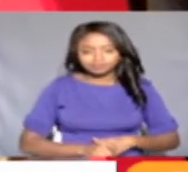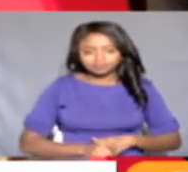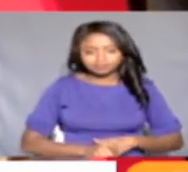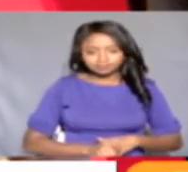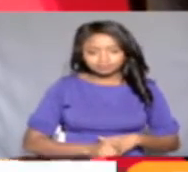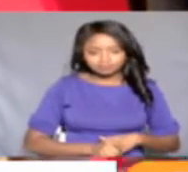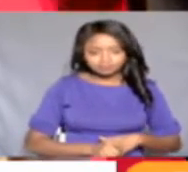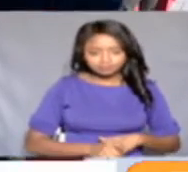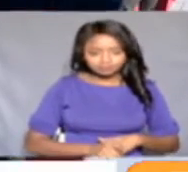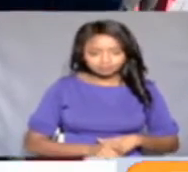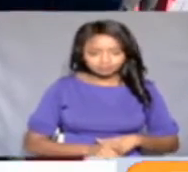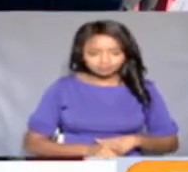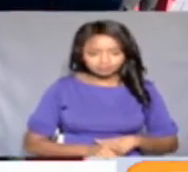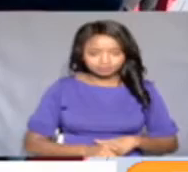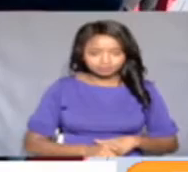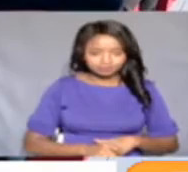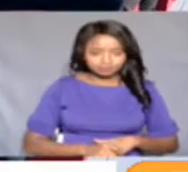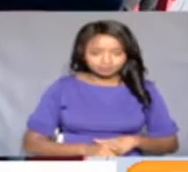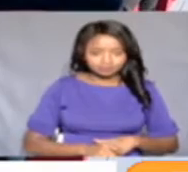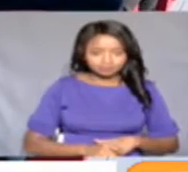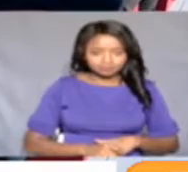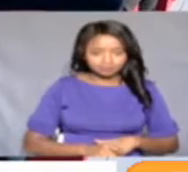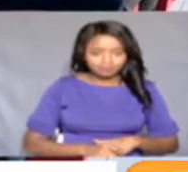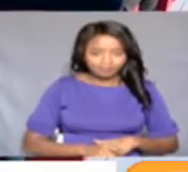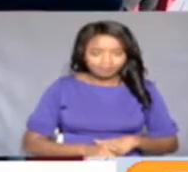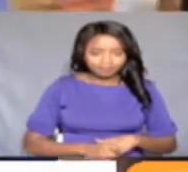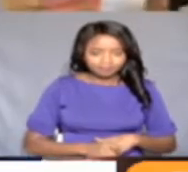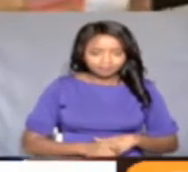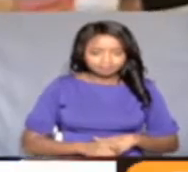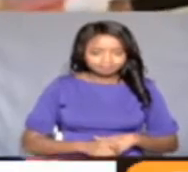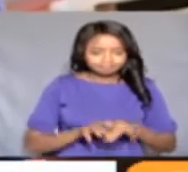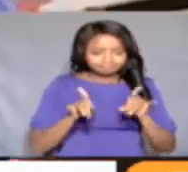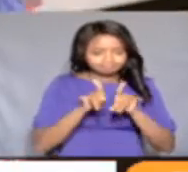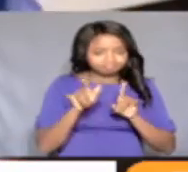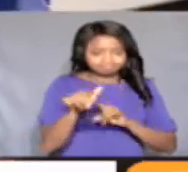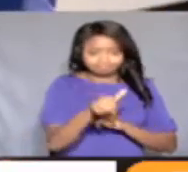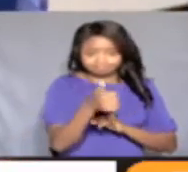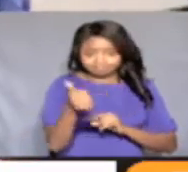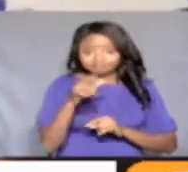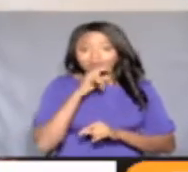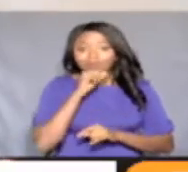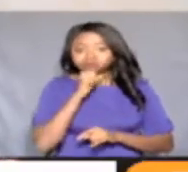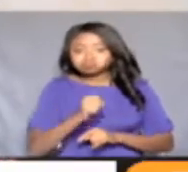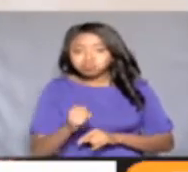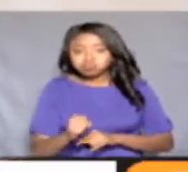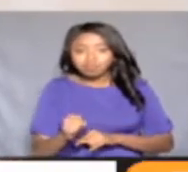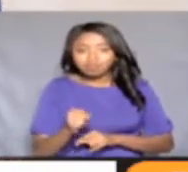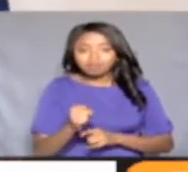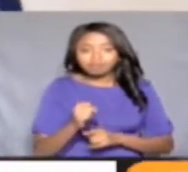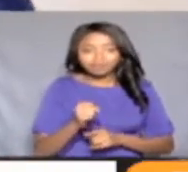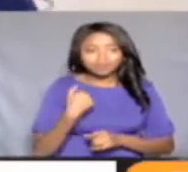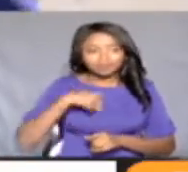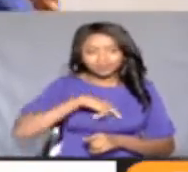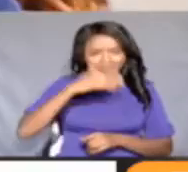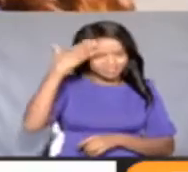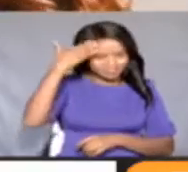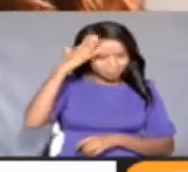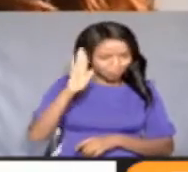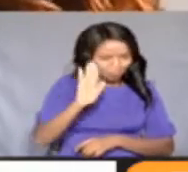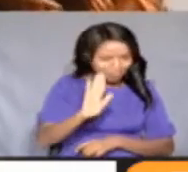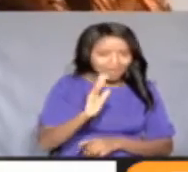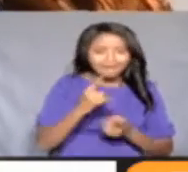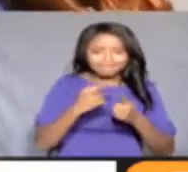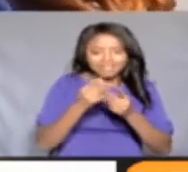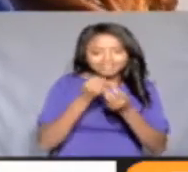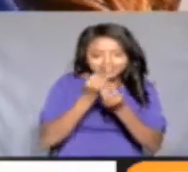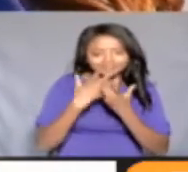you. Asante sana Masi, swali zito hapo. Hebu sasa nimpatie mzee mmoja nafasi aweze kuuliza swali lake, hatujafahamiana lakini